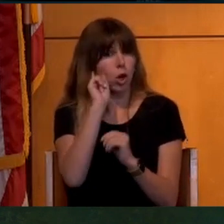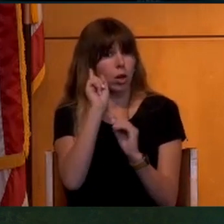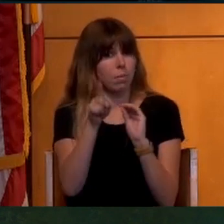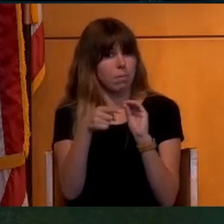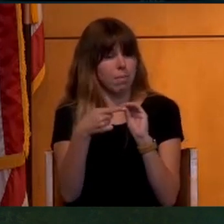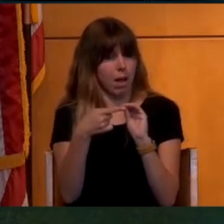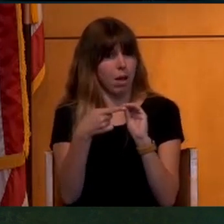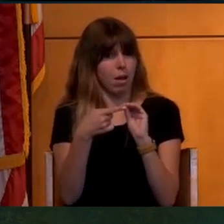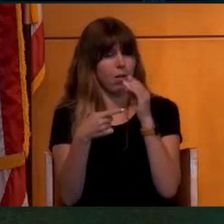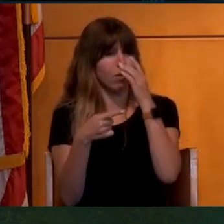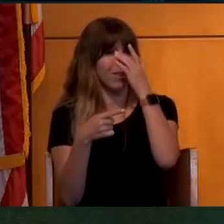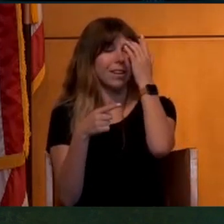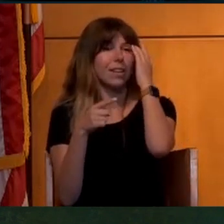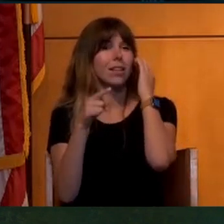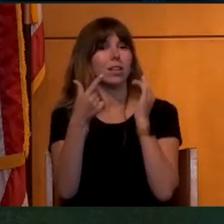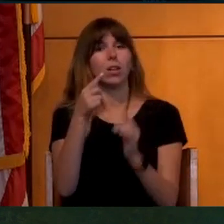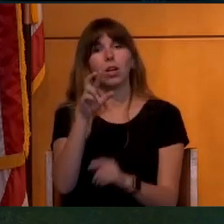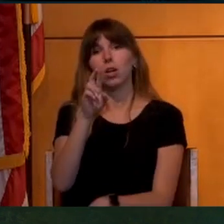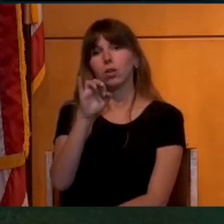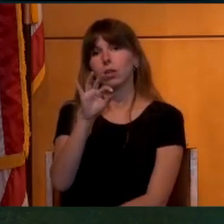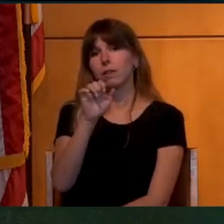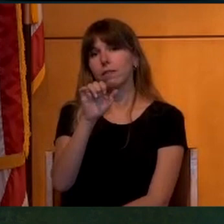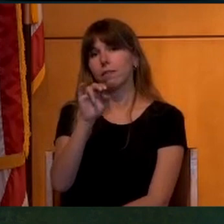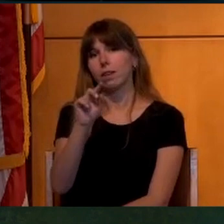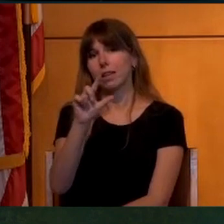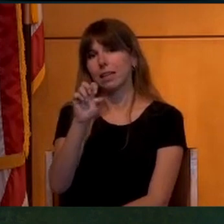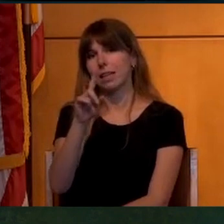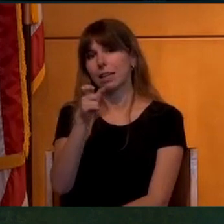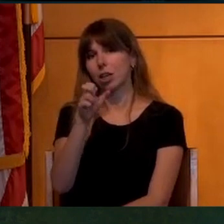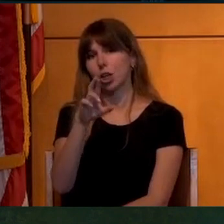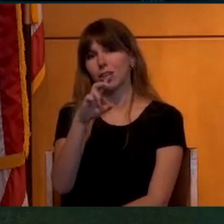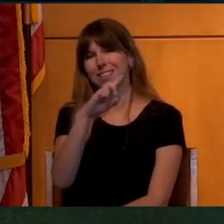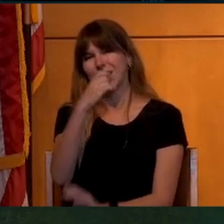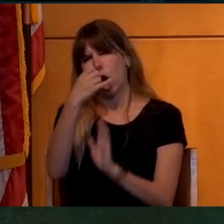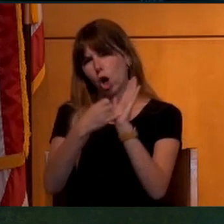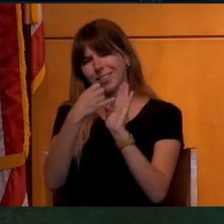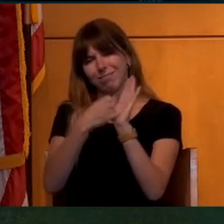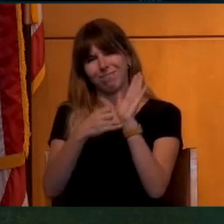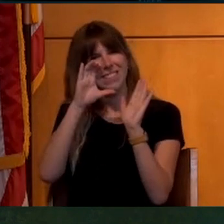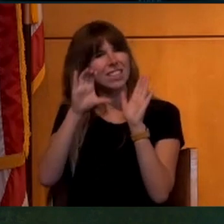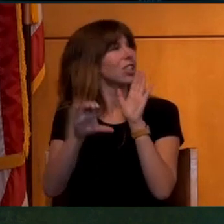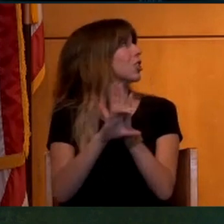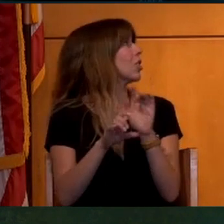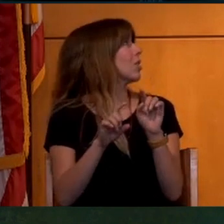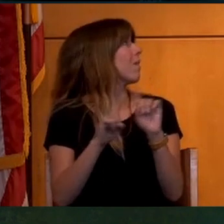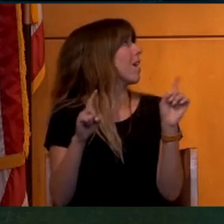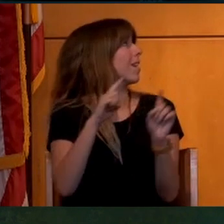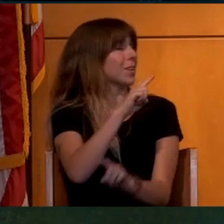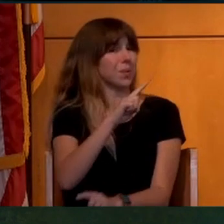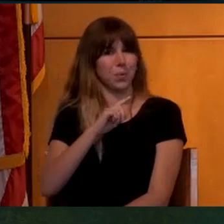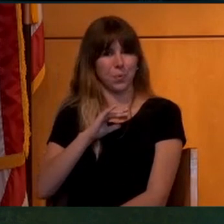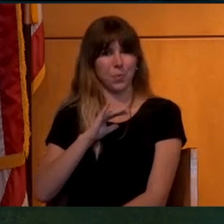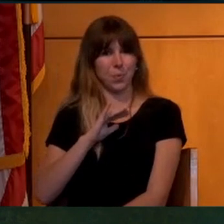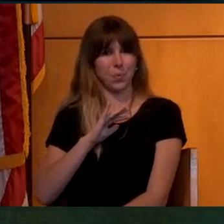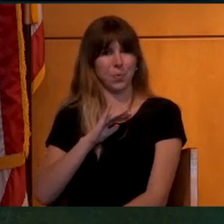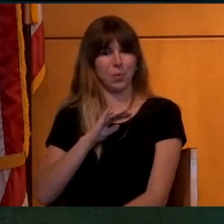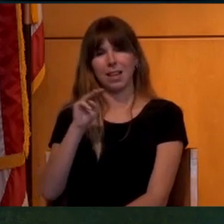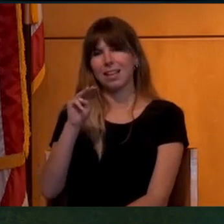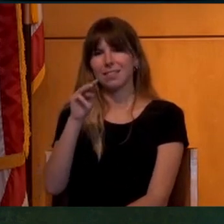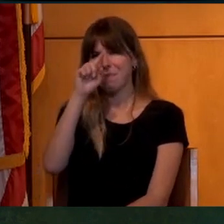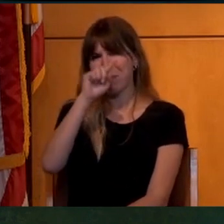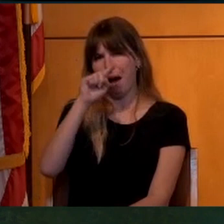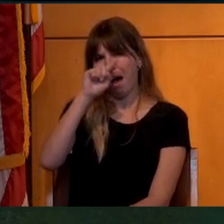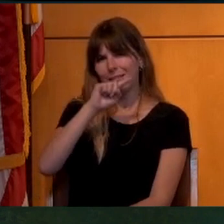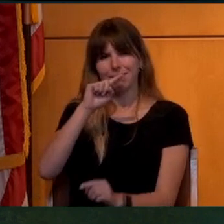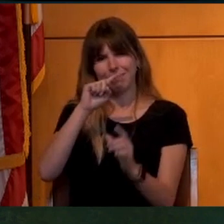Robotic Lander, shown as an artist rendition here. But even cooler, shown a mock-up here at recently at Glenn